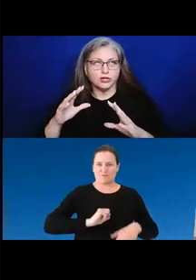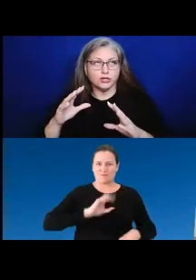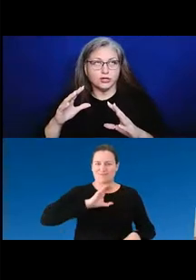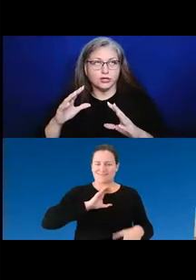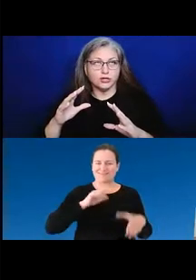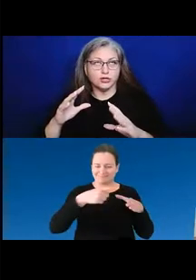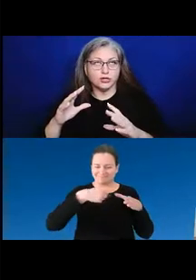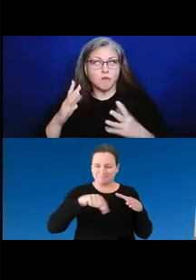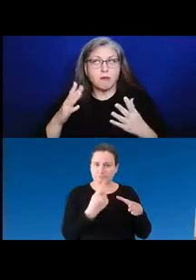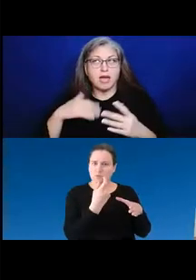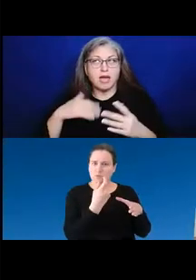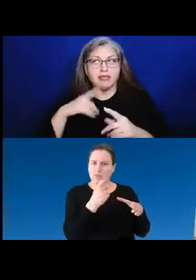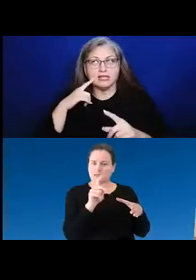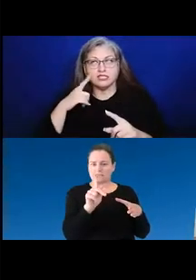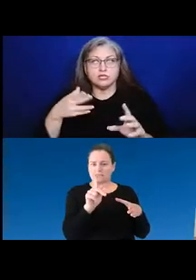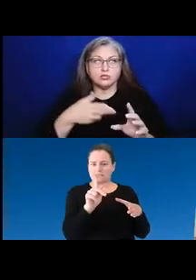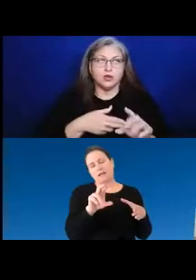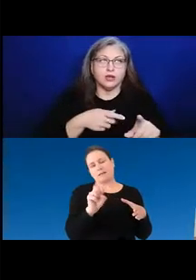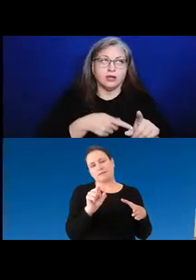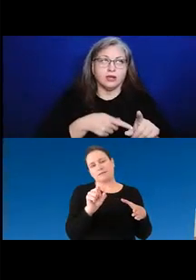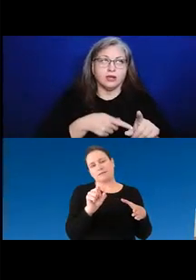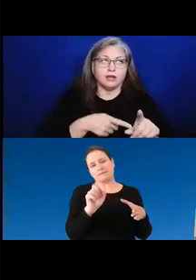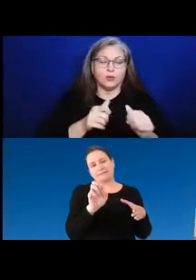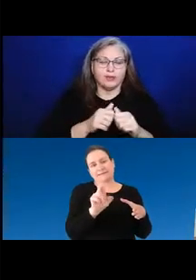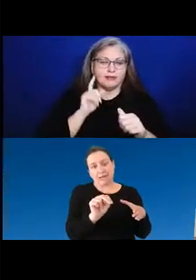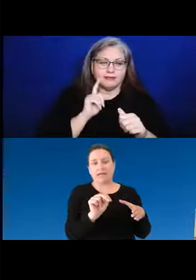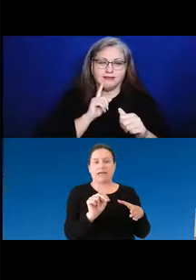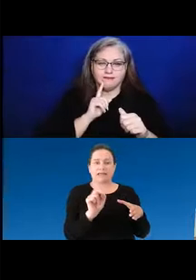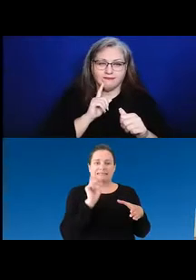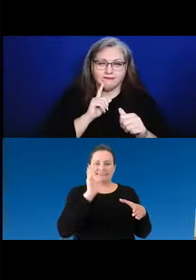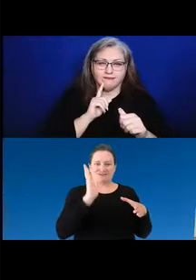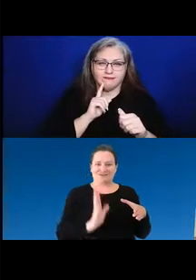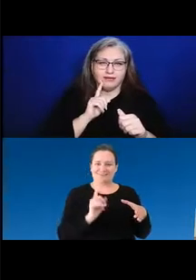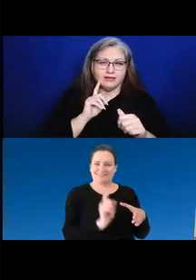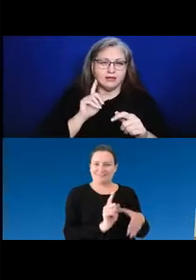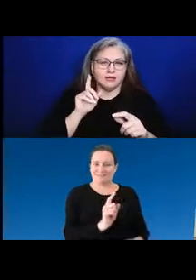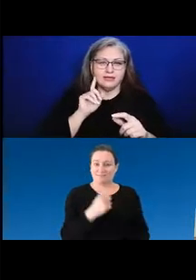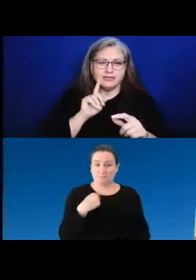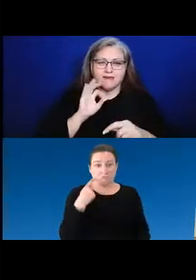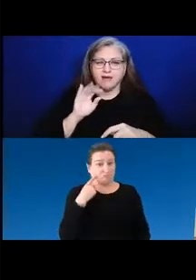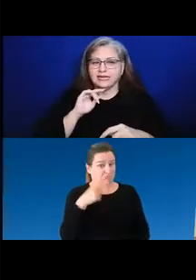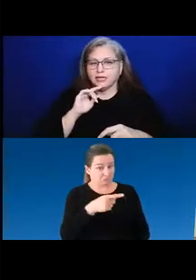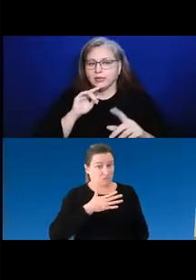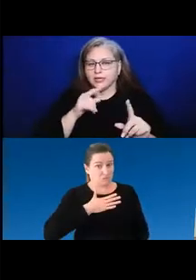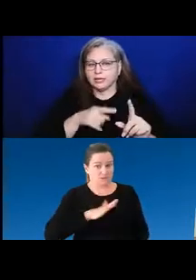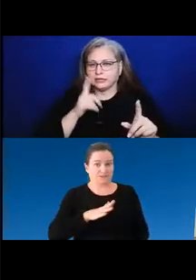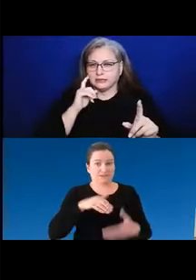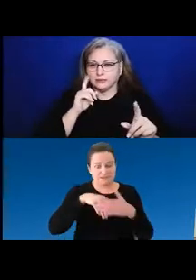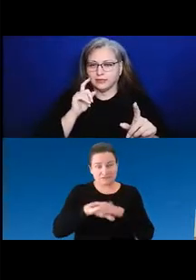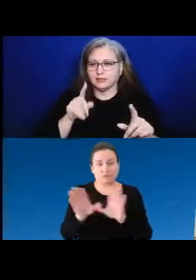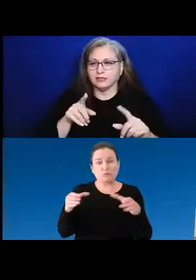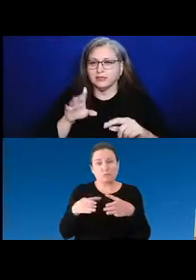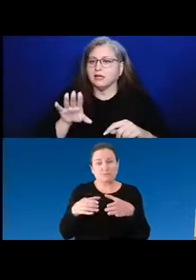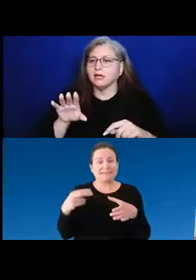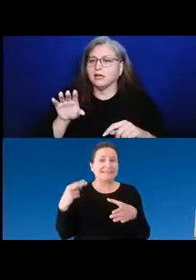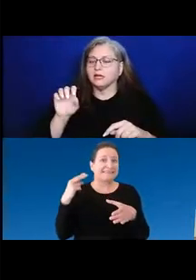I would probably think she'd probably want to join in the deaf and deaf of hearing group, and then I'll